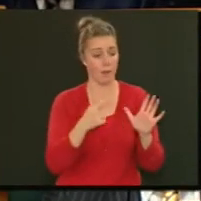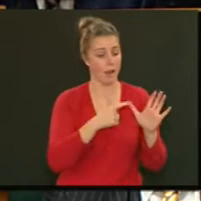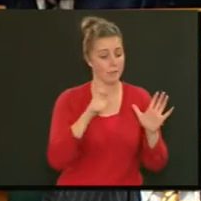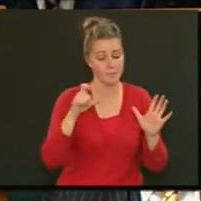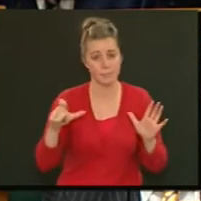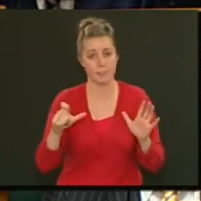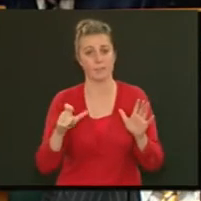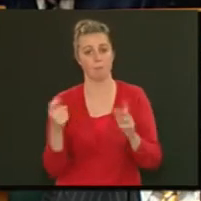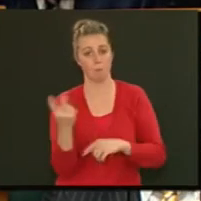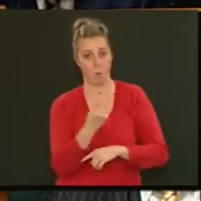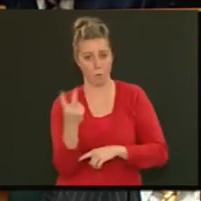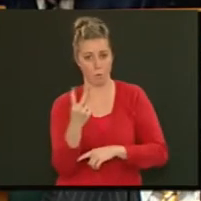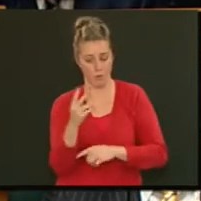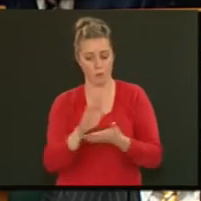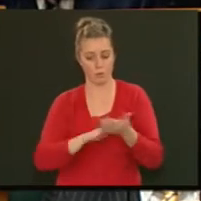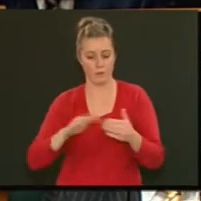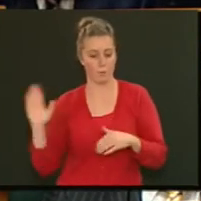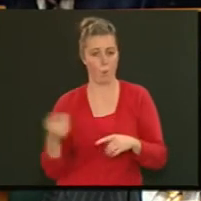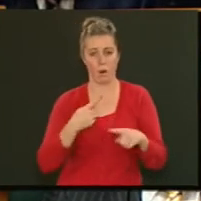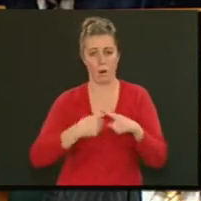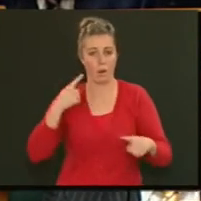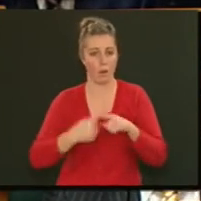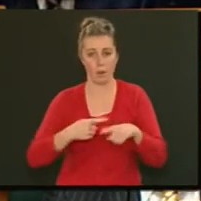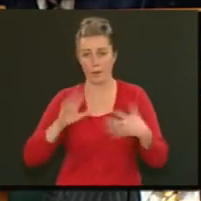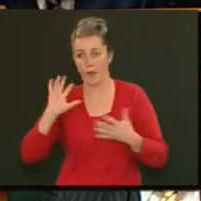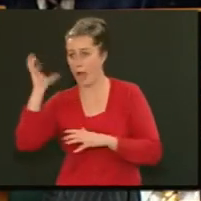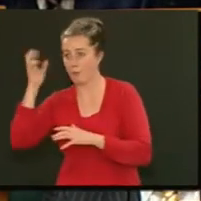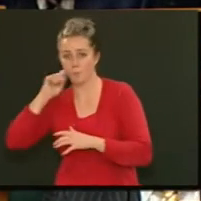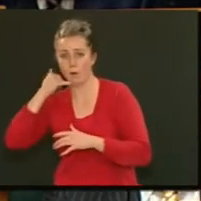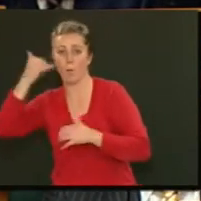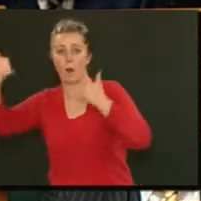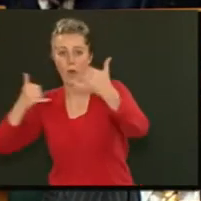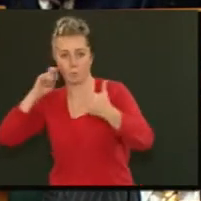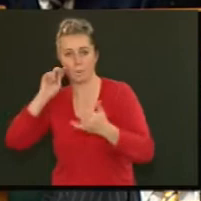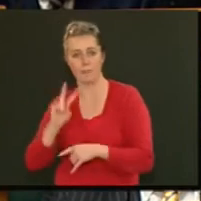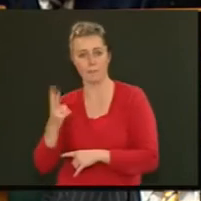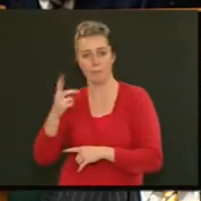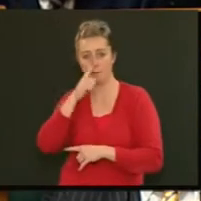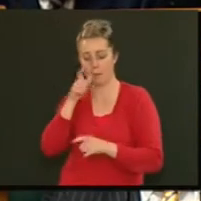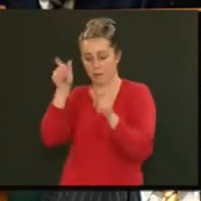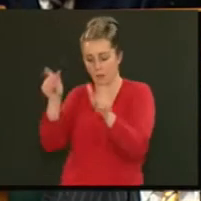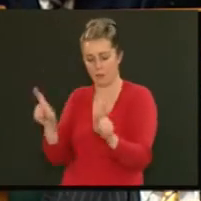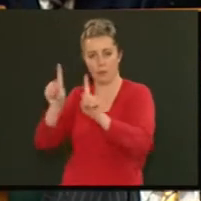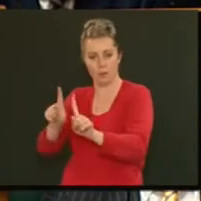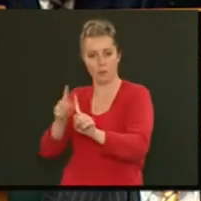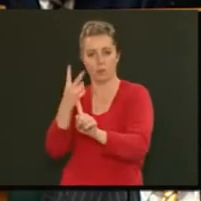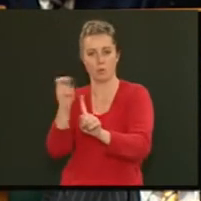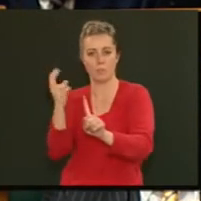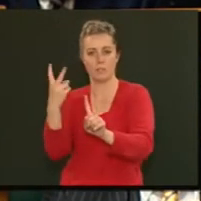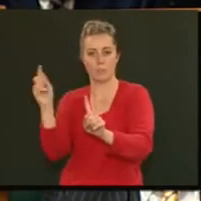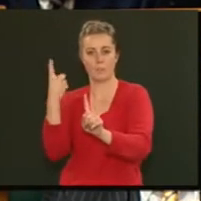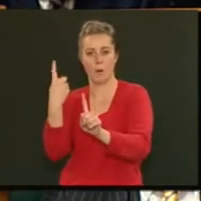so that all emergency road ambulance call-outs are double-crewed by 2021.